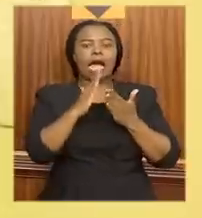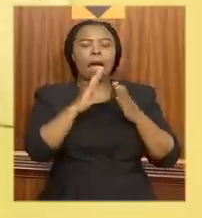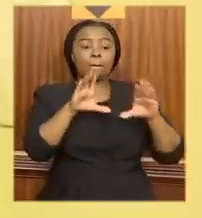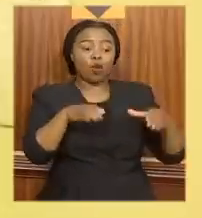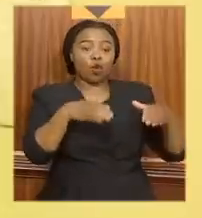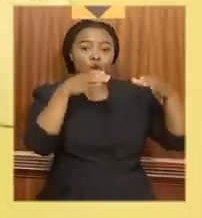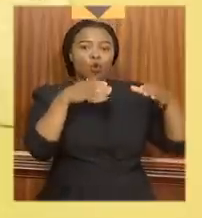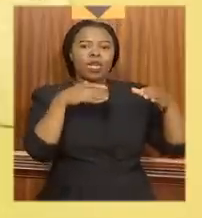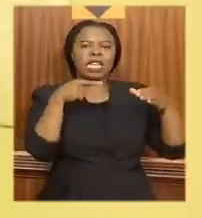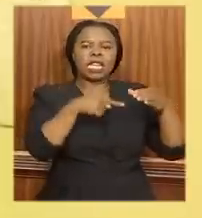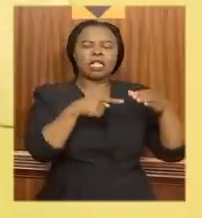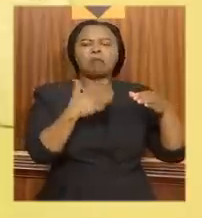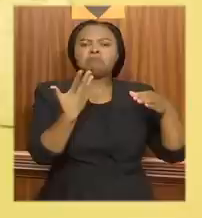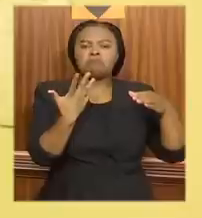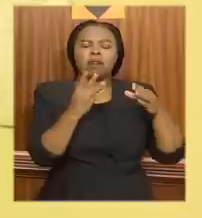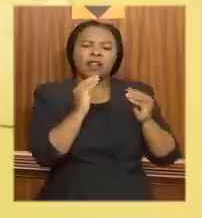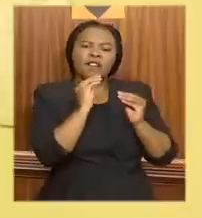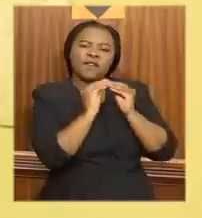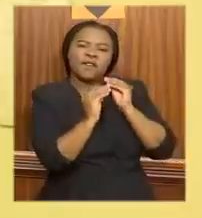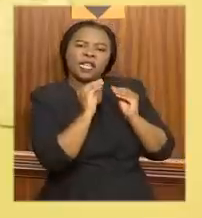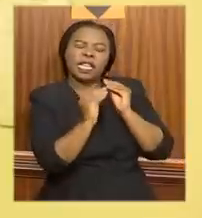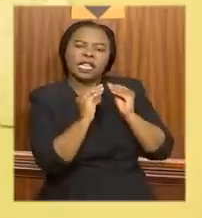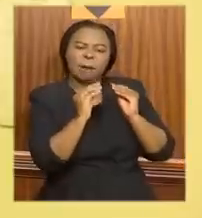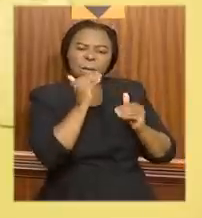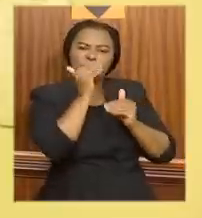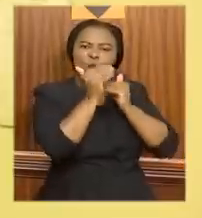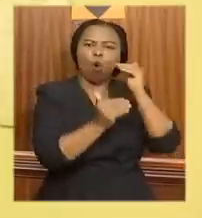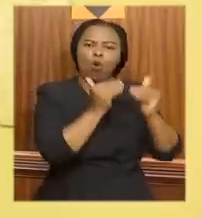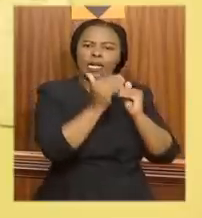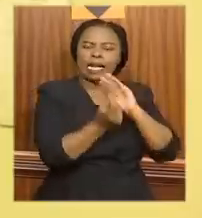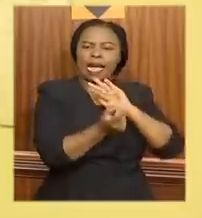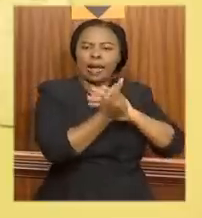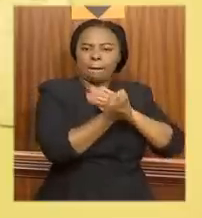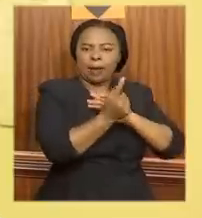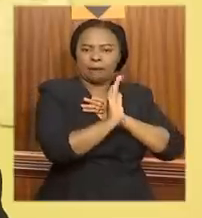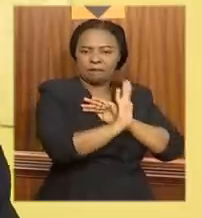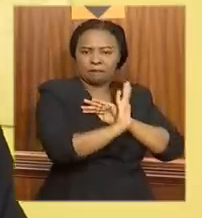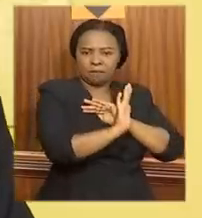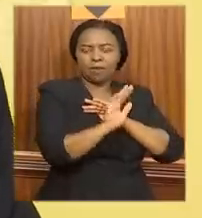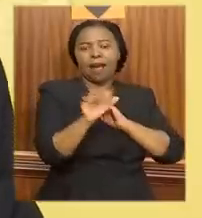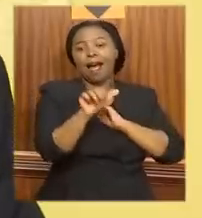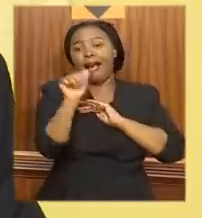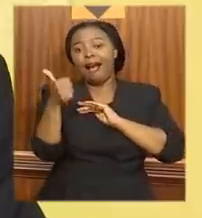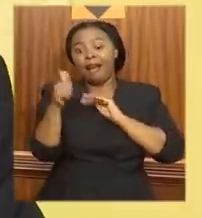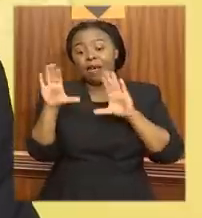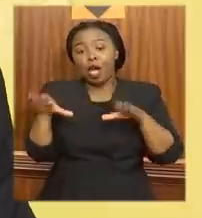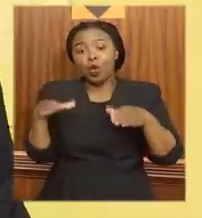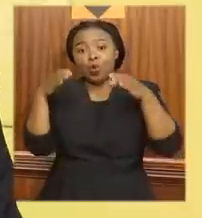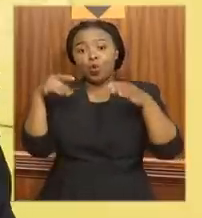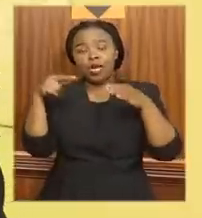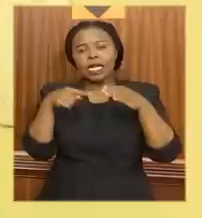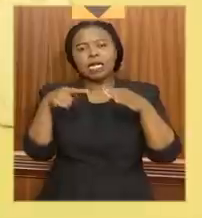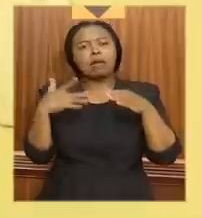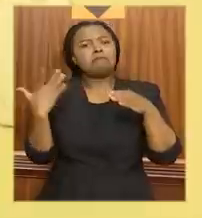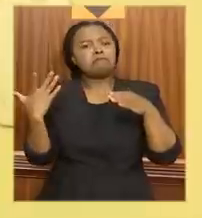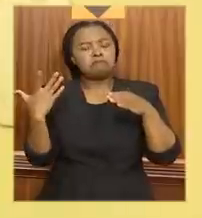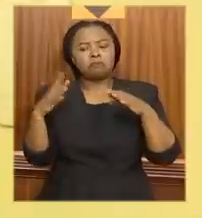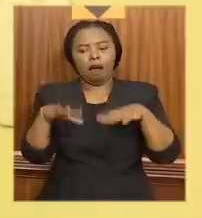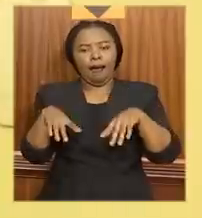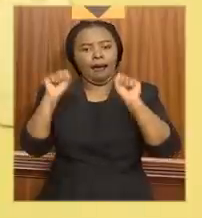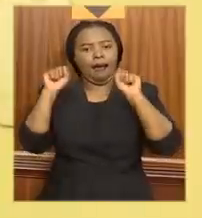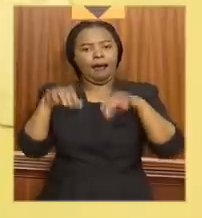going through planned maintenance processes and others having unplanned